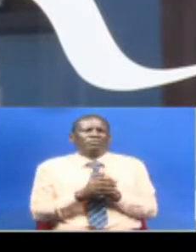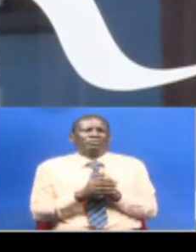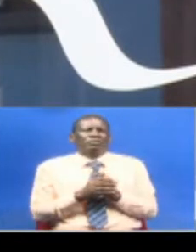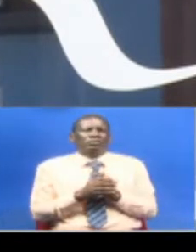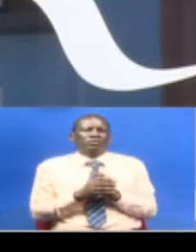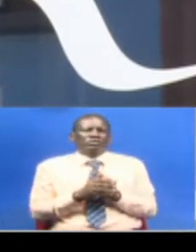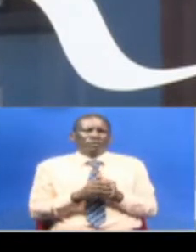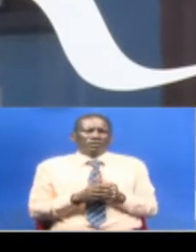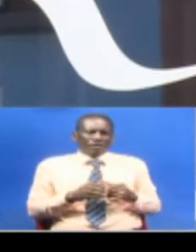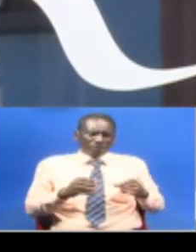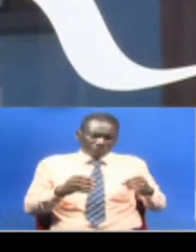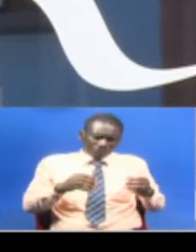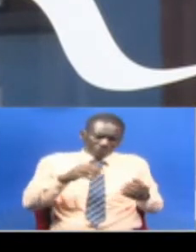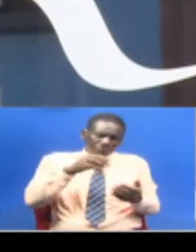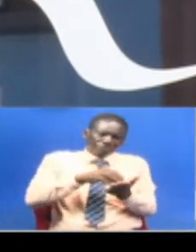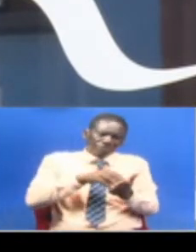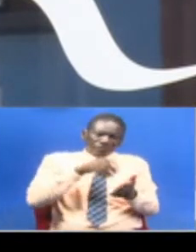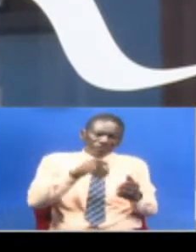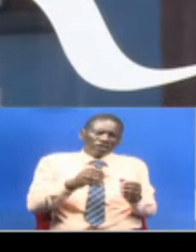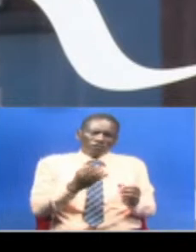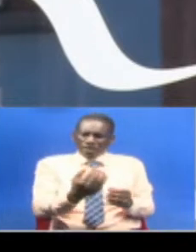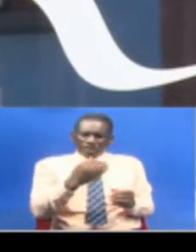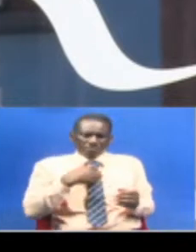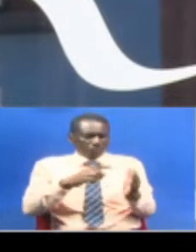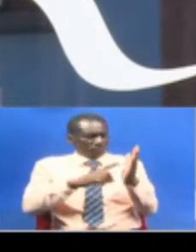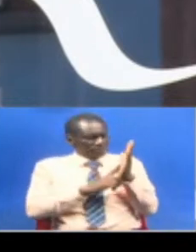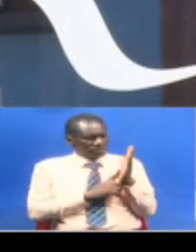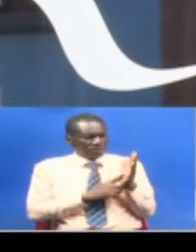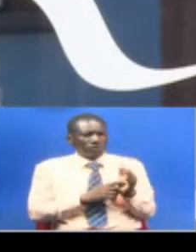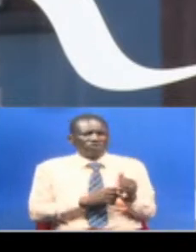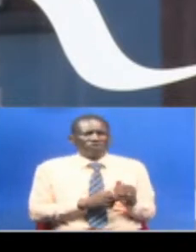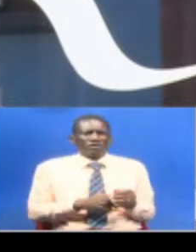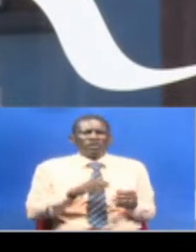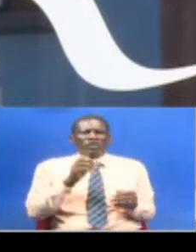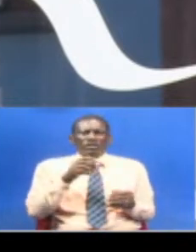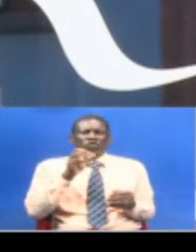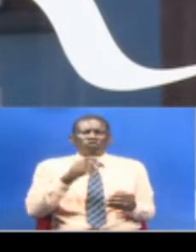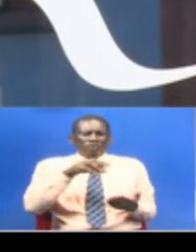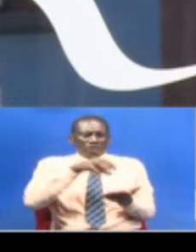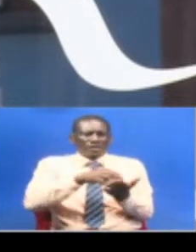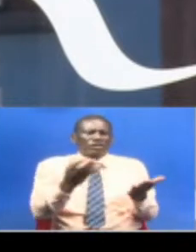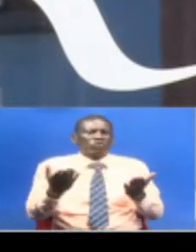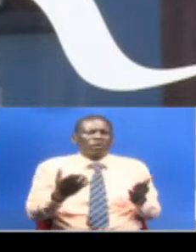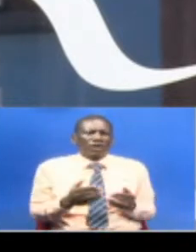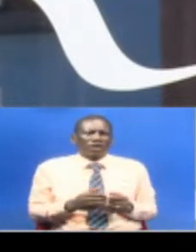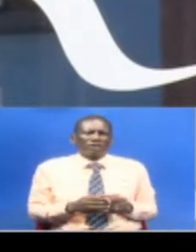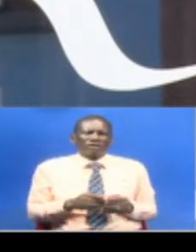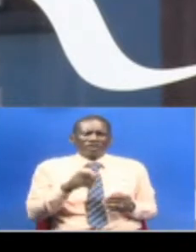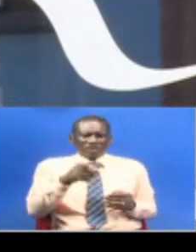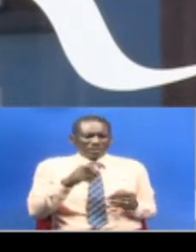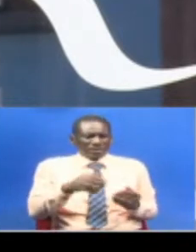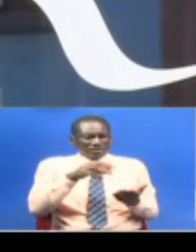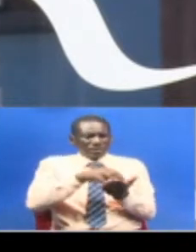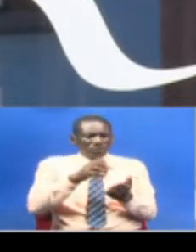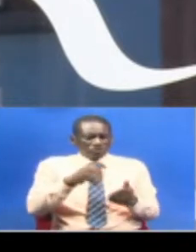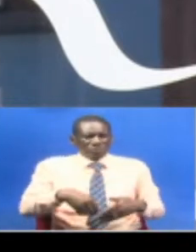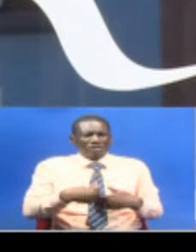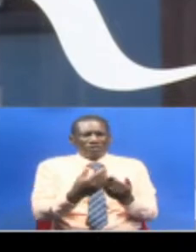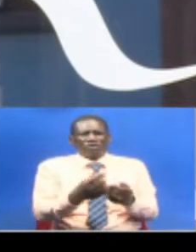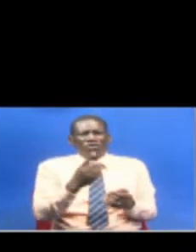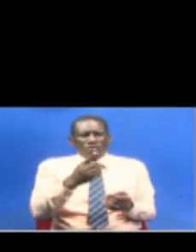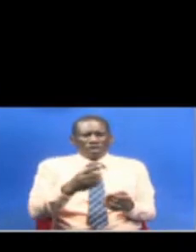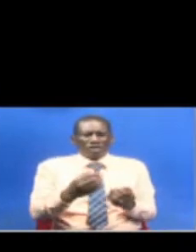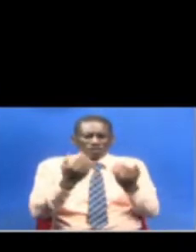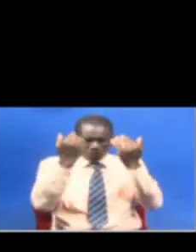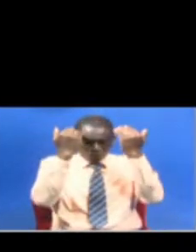the trial of that case, if you asked me, for instance, it will be a case where it is given one judicial